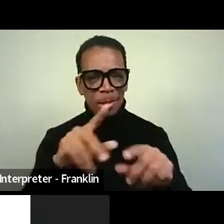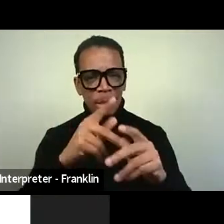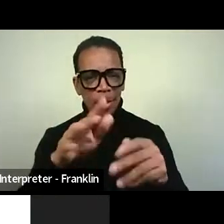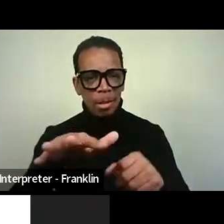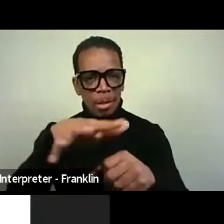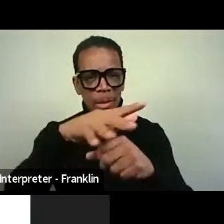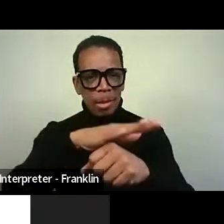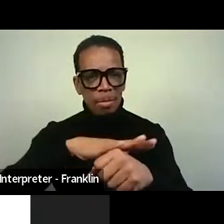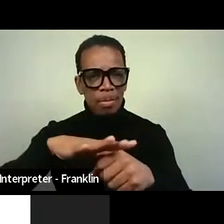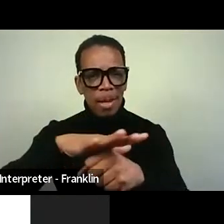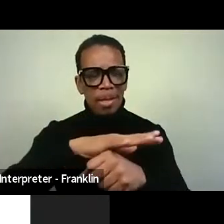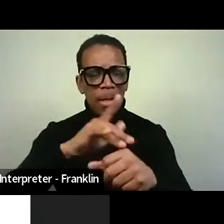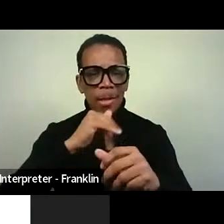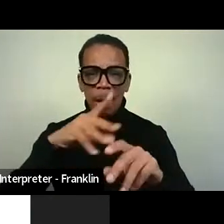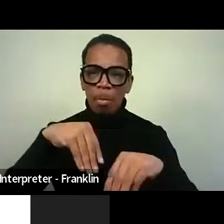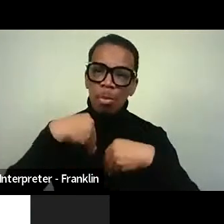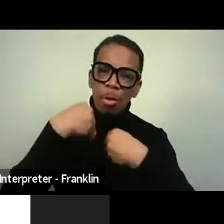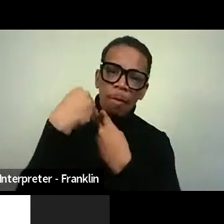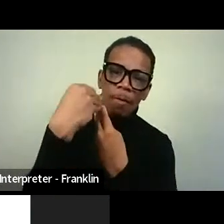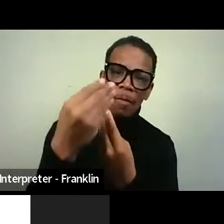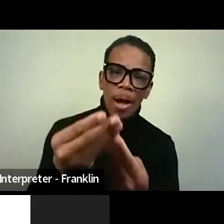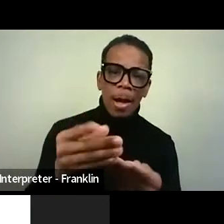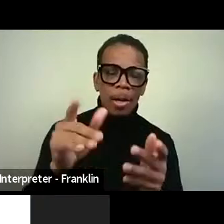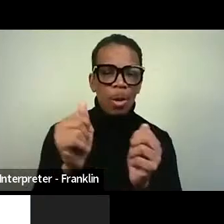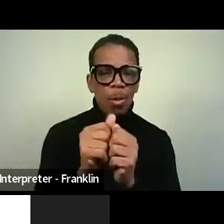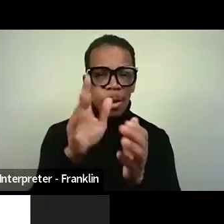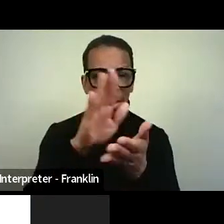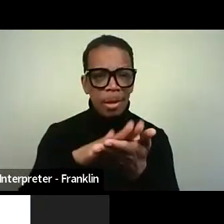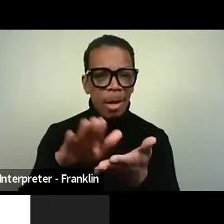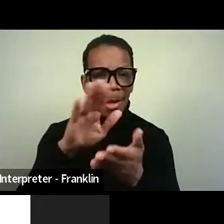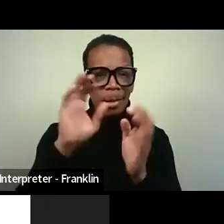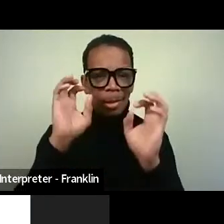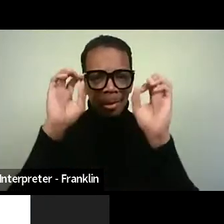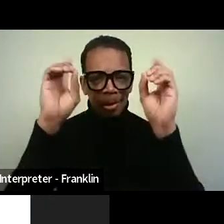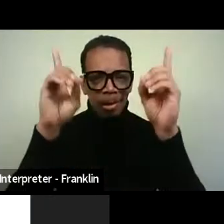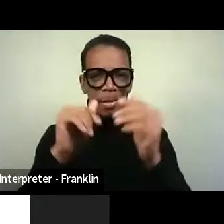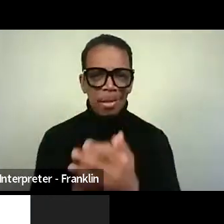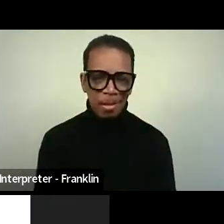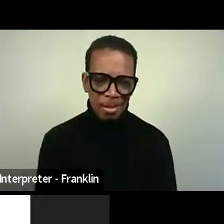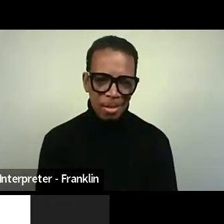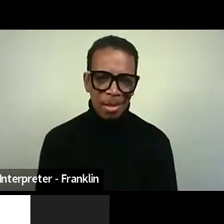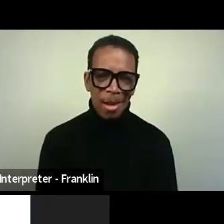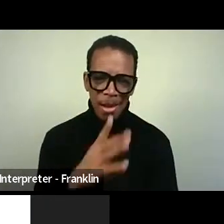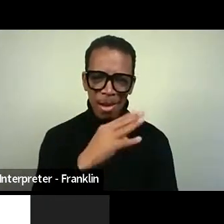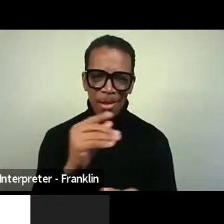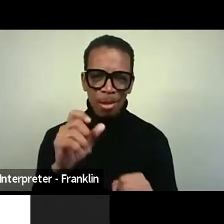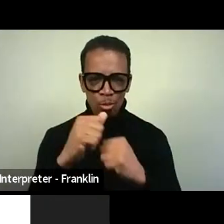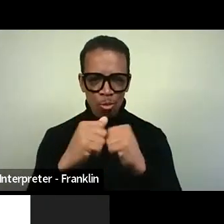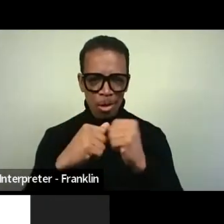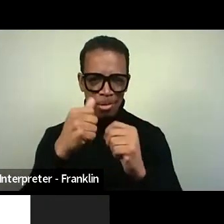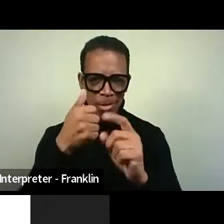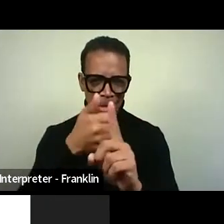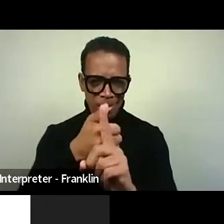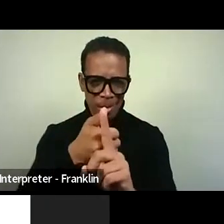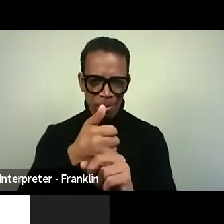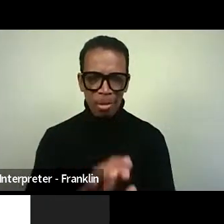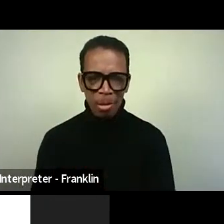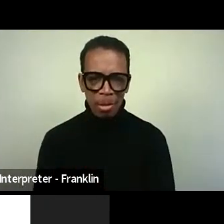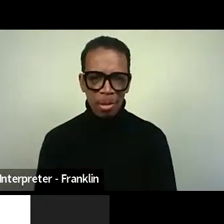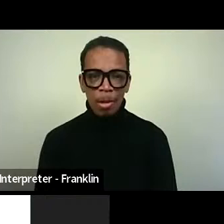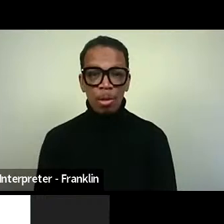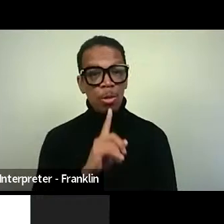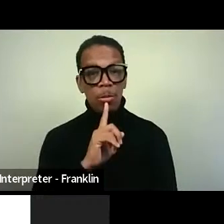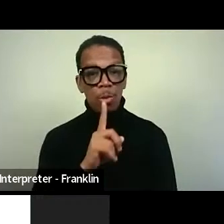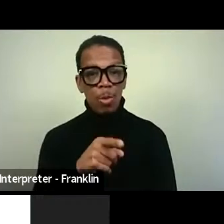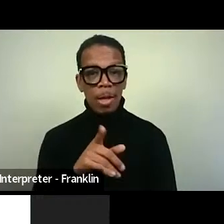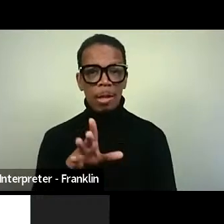bigger picture of the higher education continuum and actually the structures itself. So you have really just